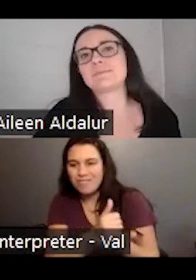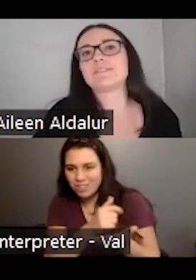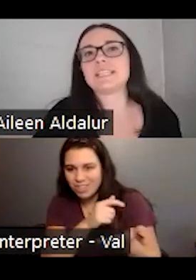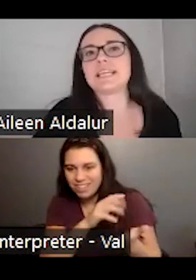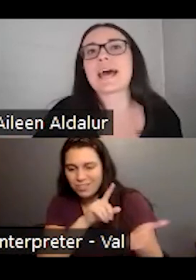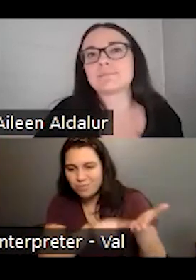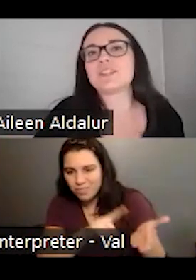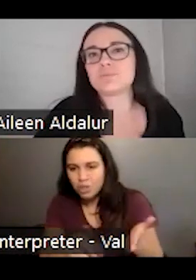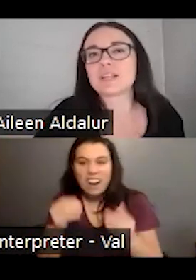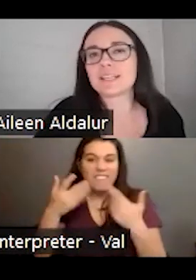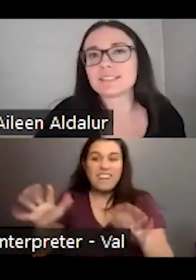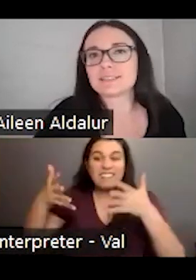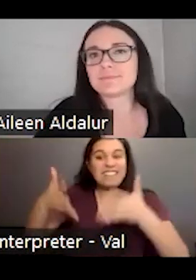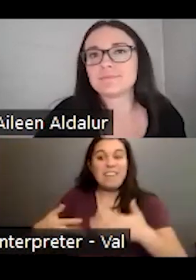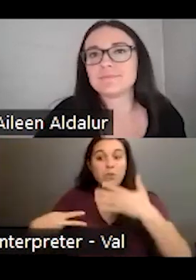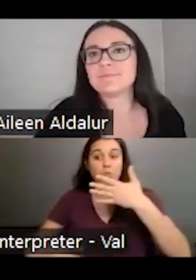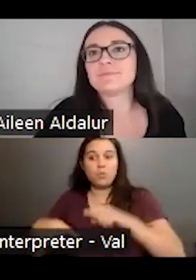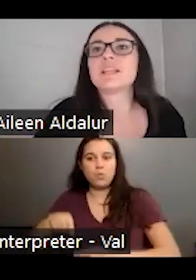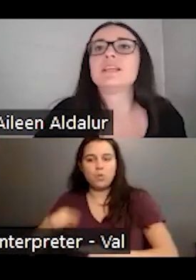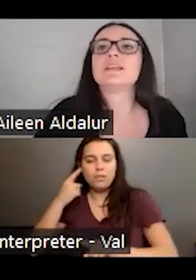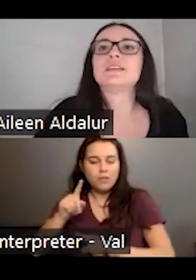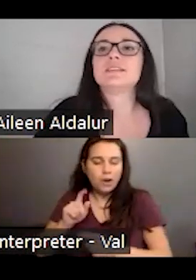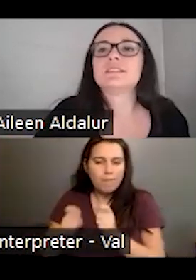final steps of the adaptation process.